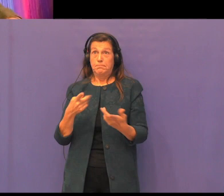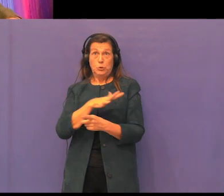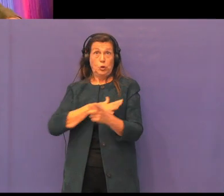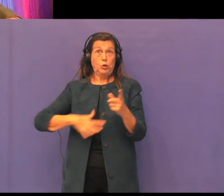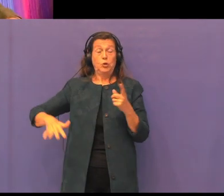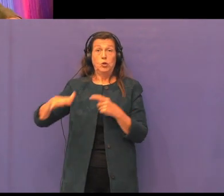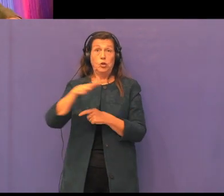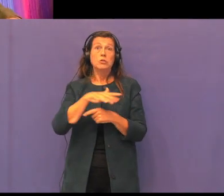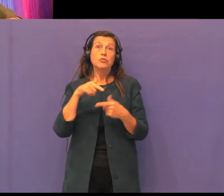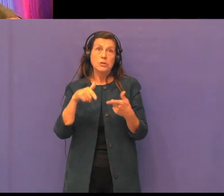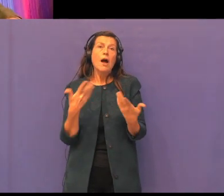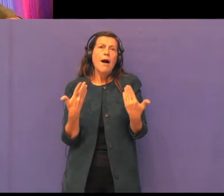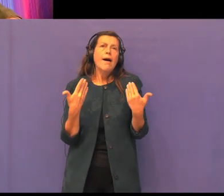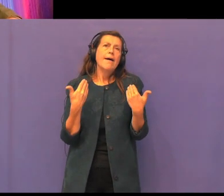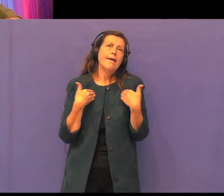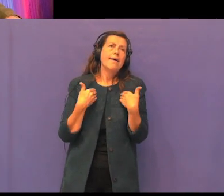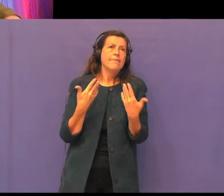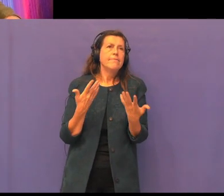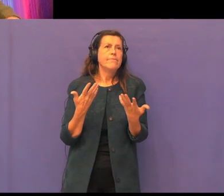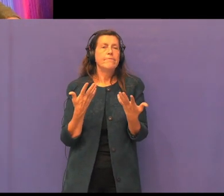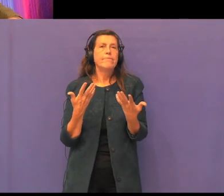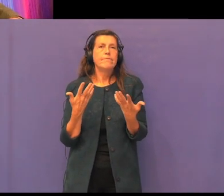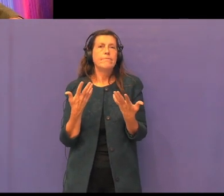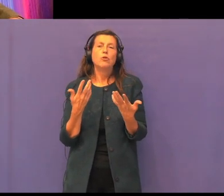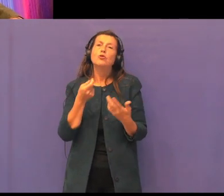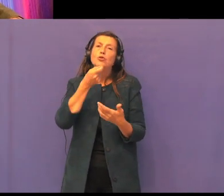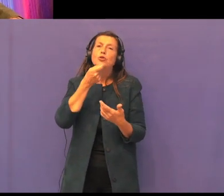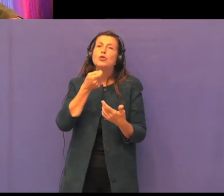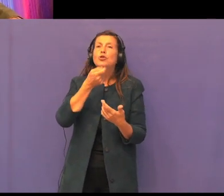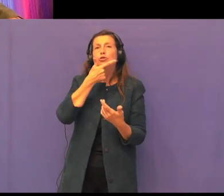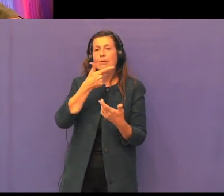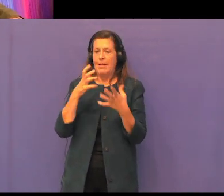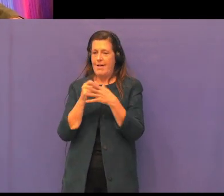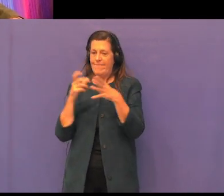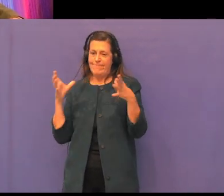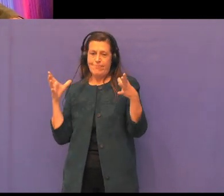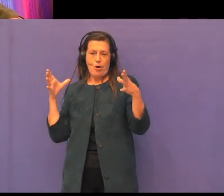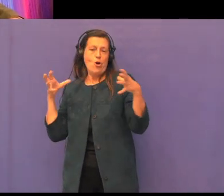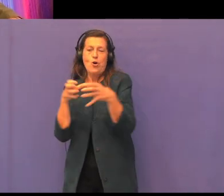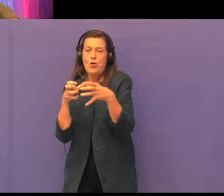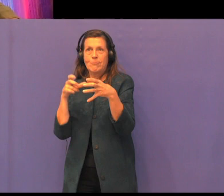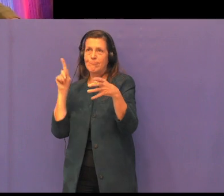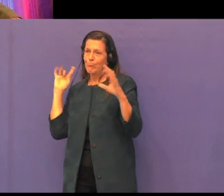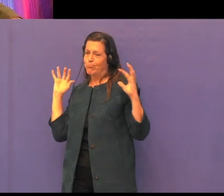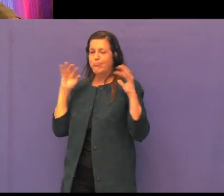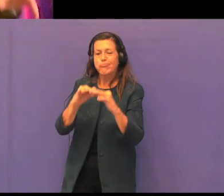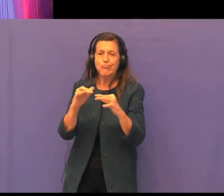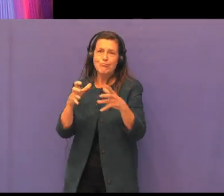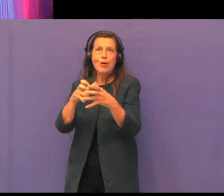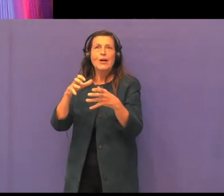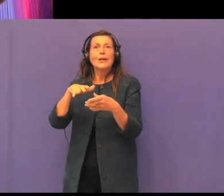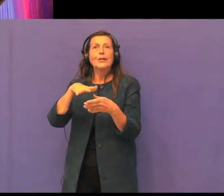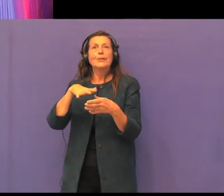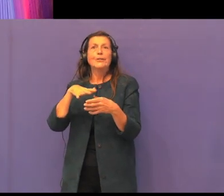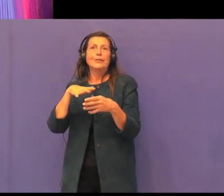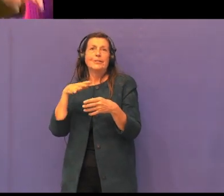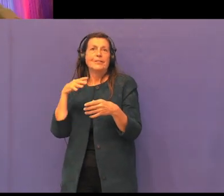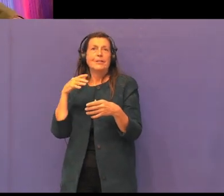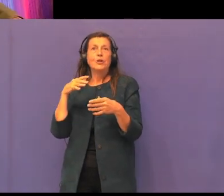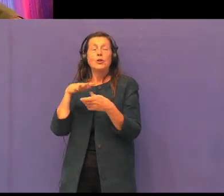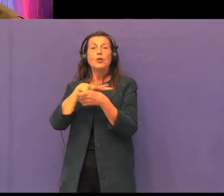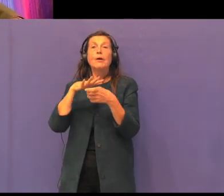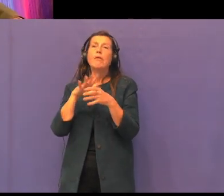hub of Europe. I mean, the average EU data center consumption of the grid is around